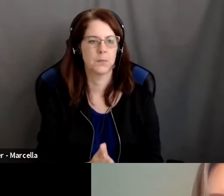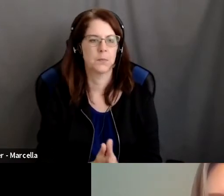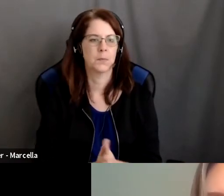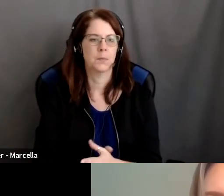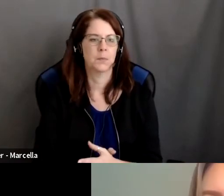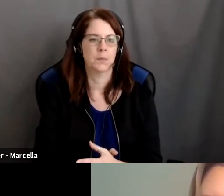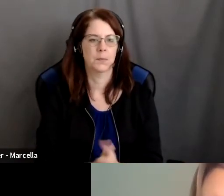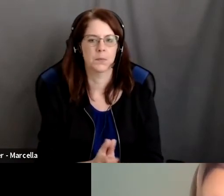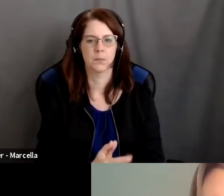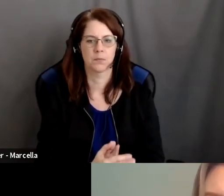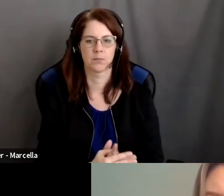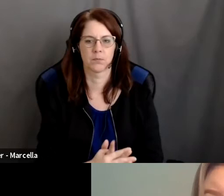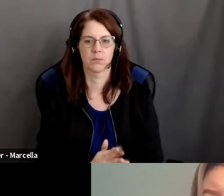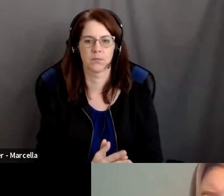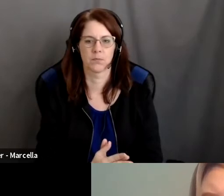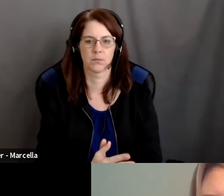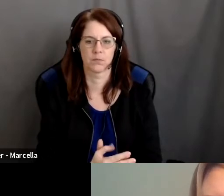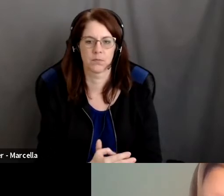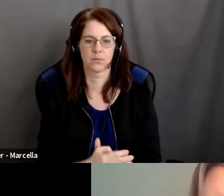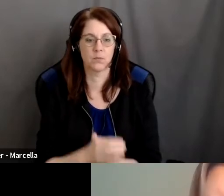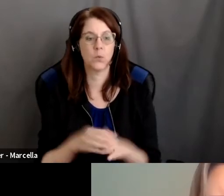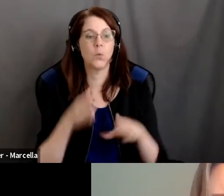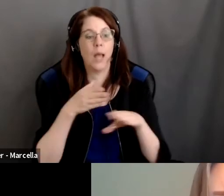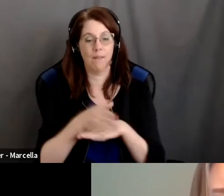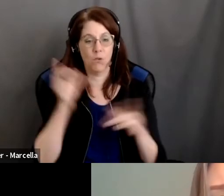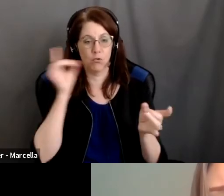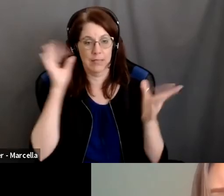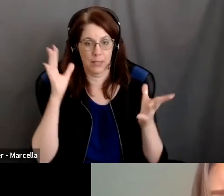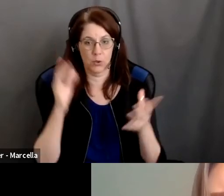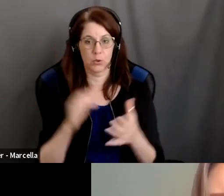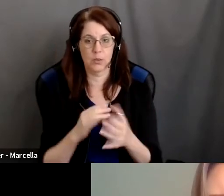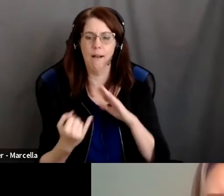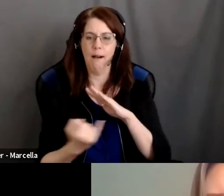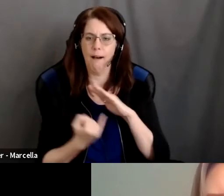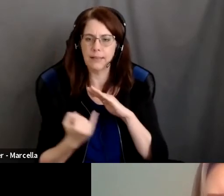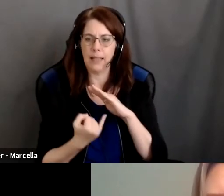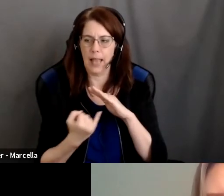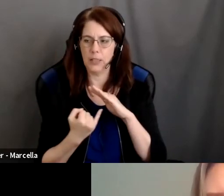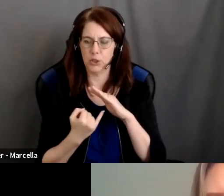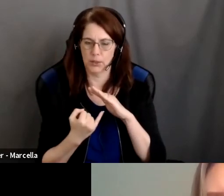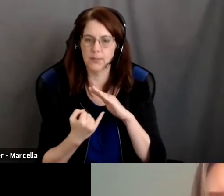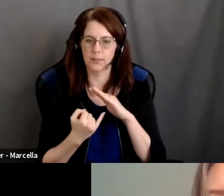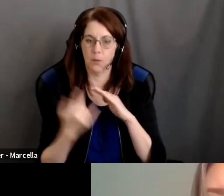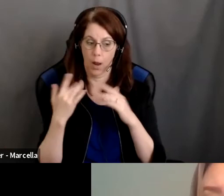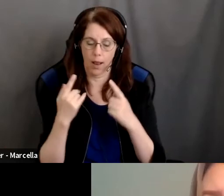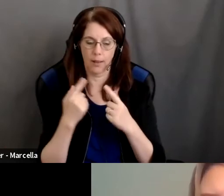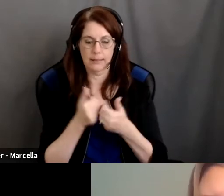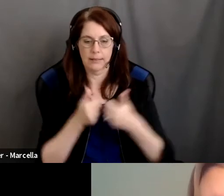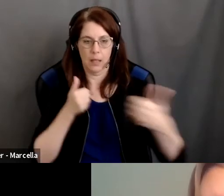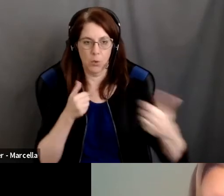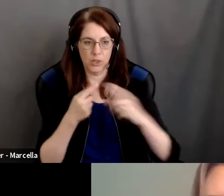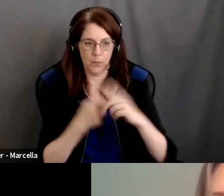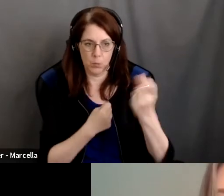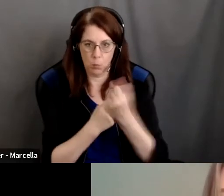And lastly, just a few thoughts about after the disaster. Isolation can grow due to separation from